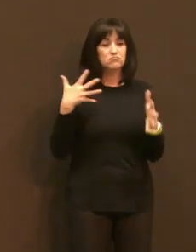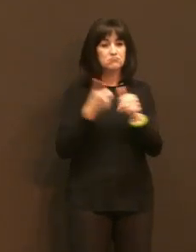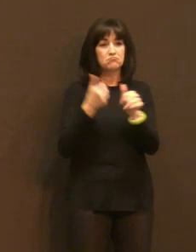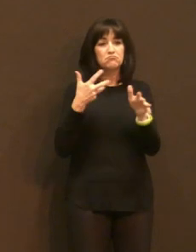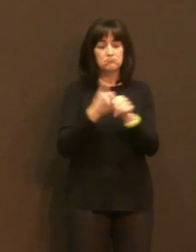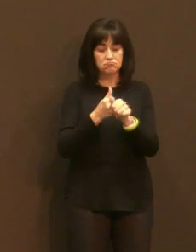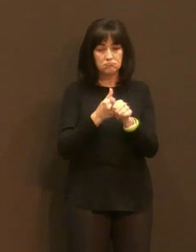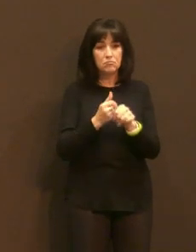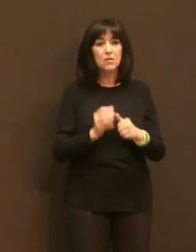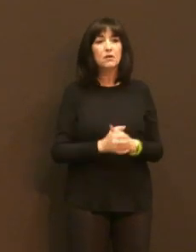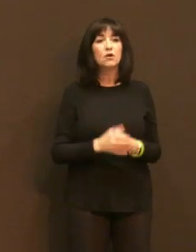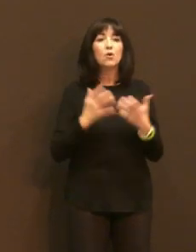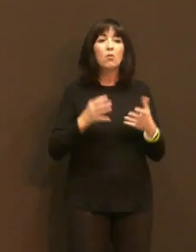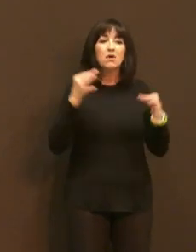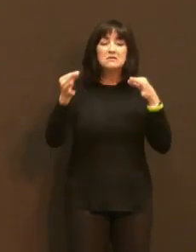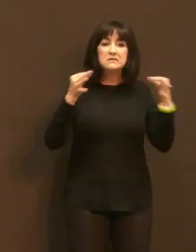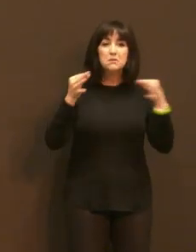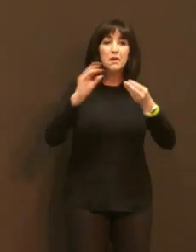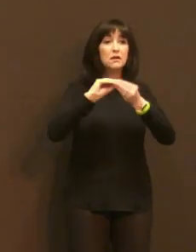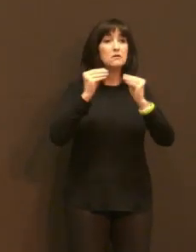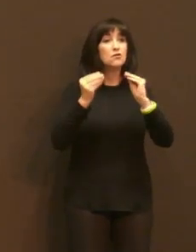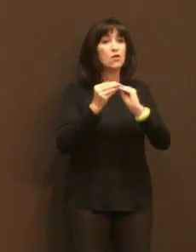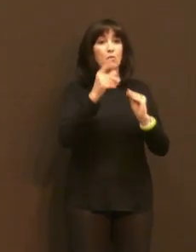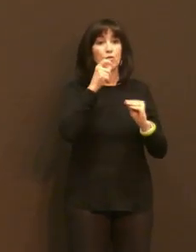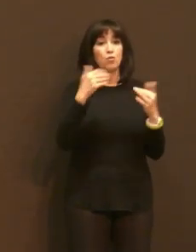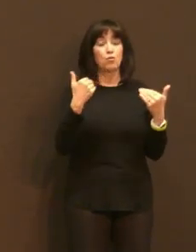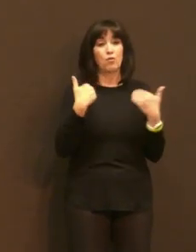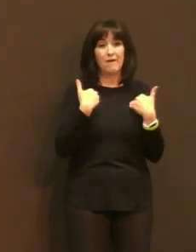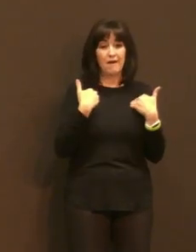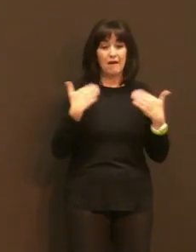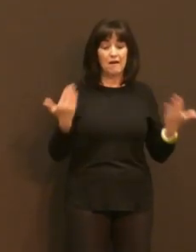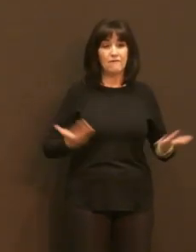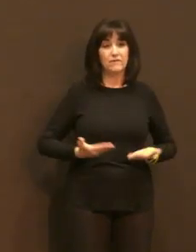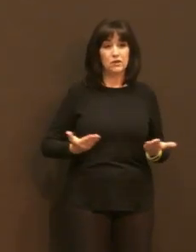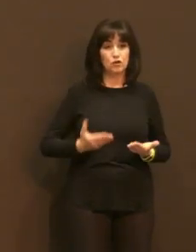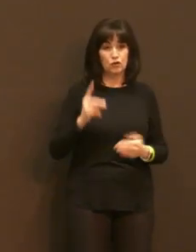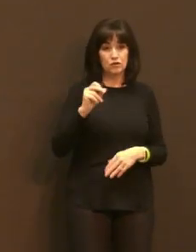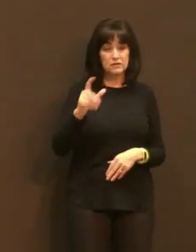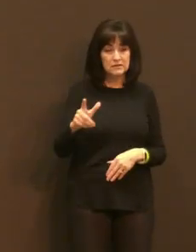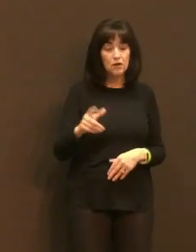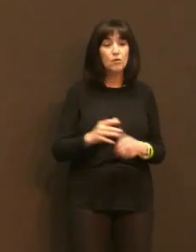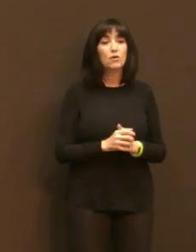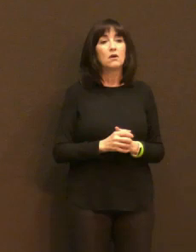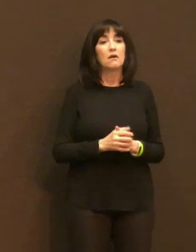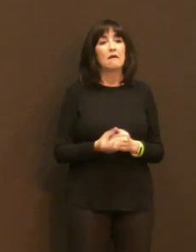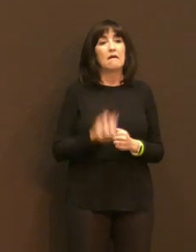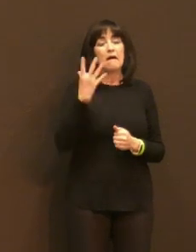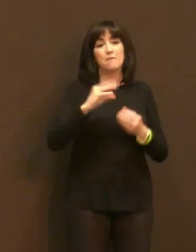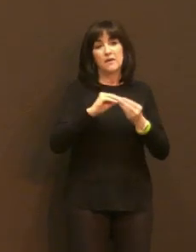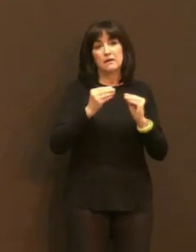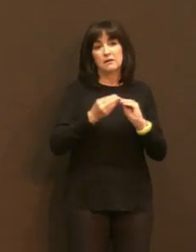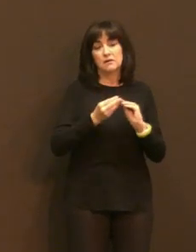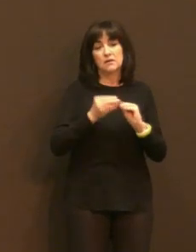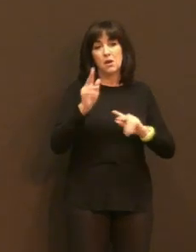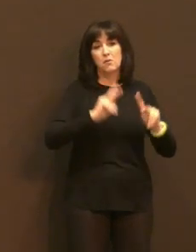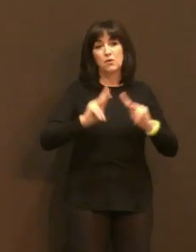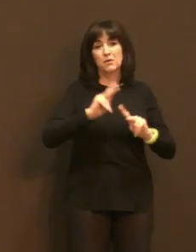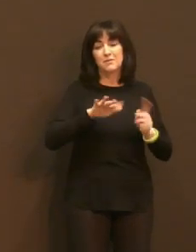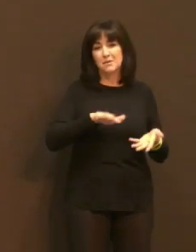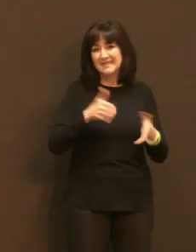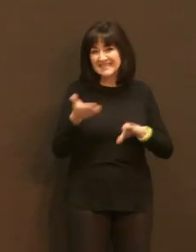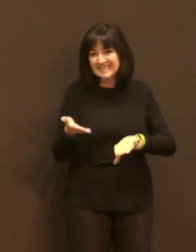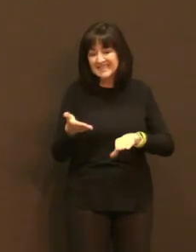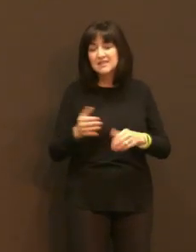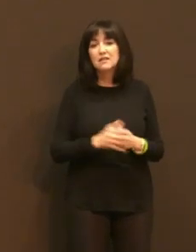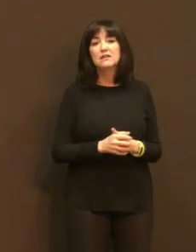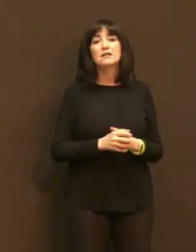in terms of the number of positive cases, hospitalizations, deaths, and I think